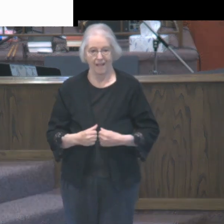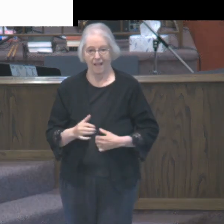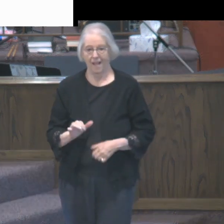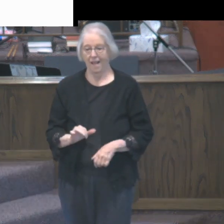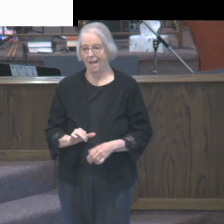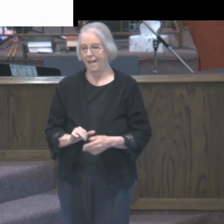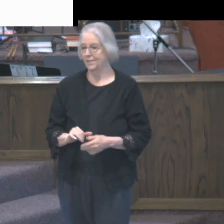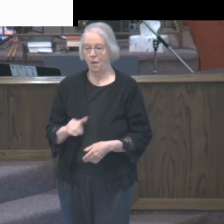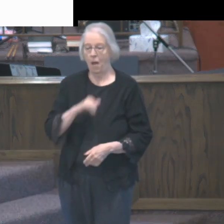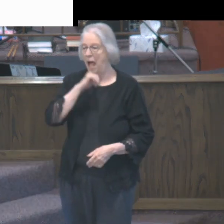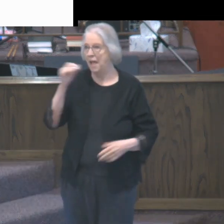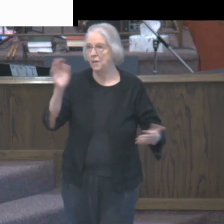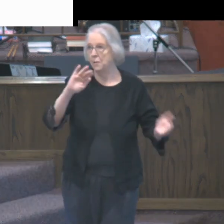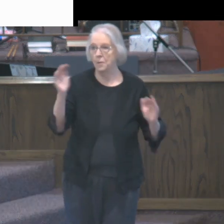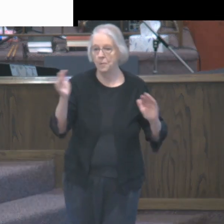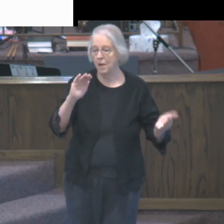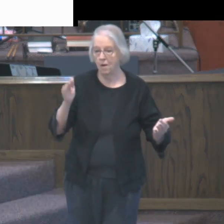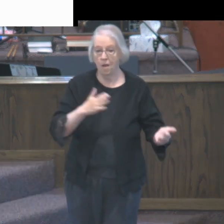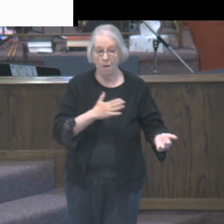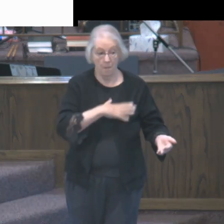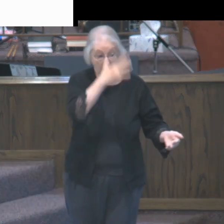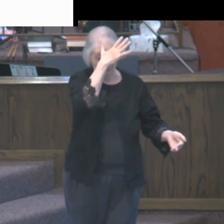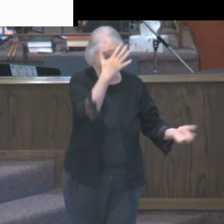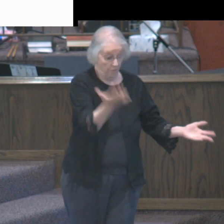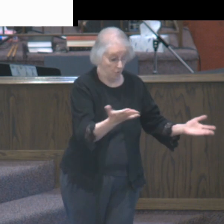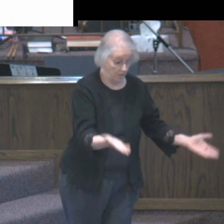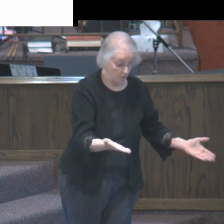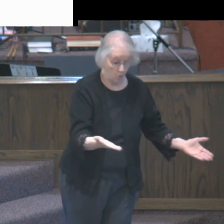get all of it, but I get some of it.